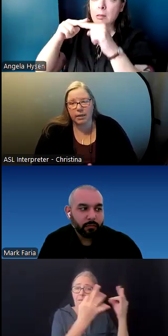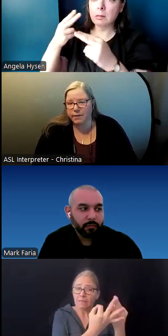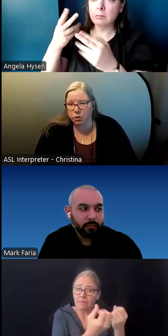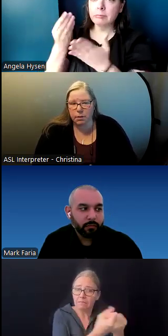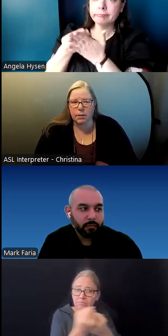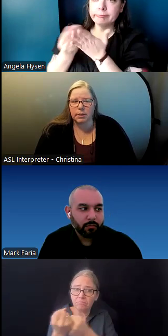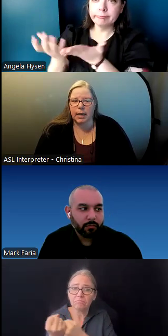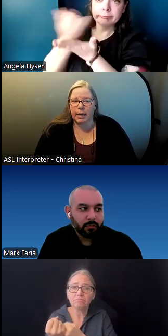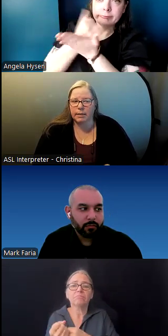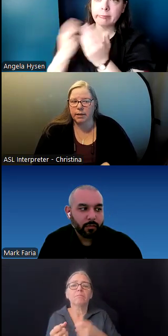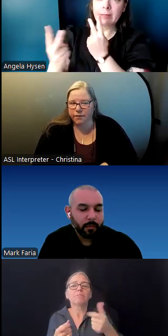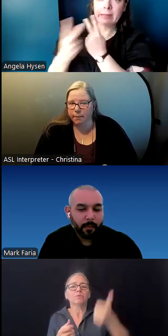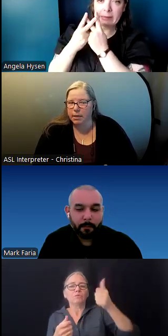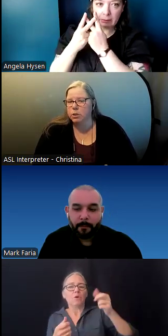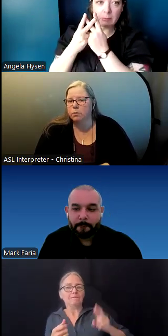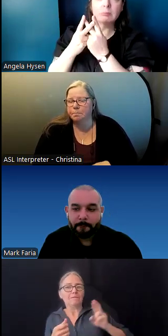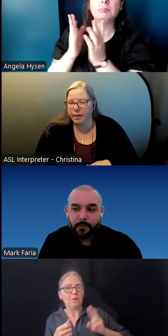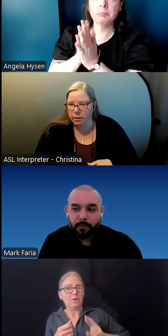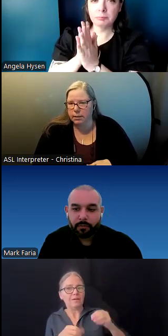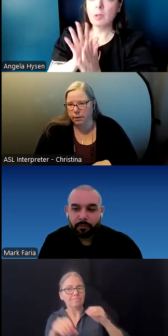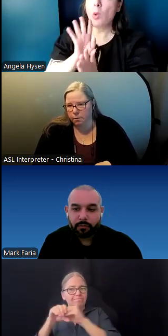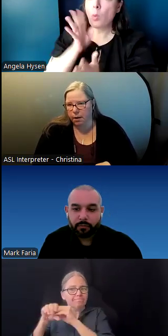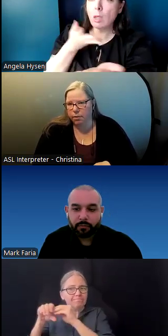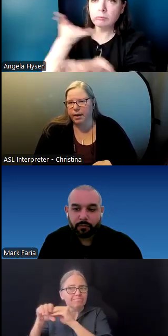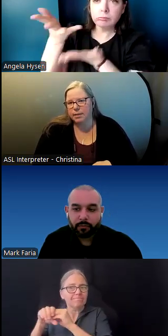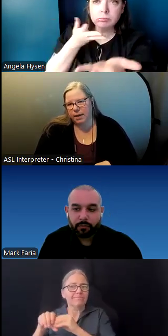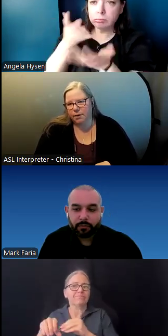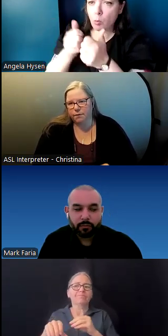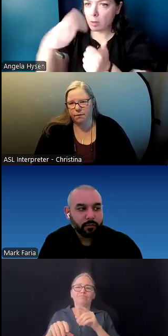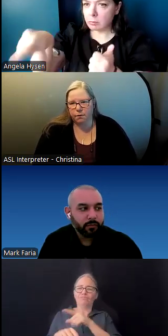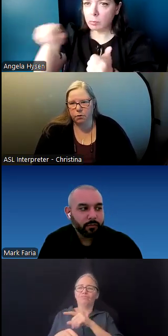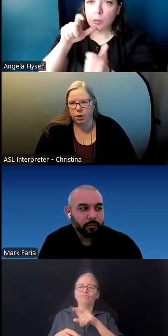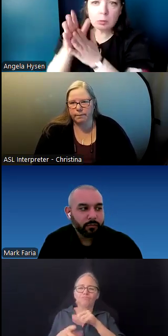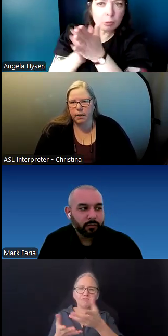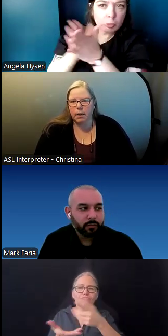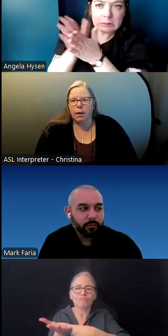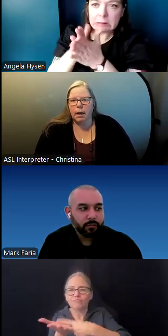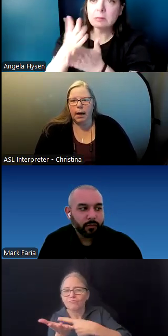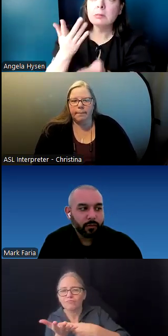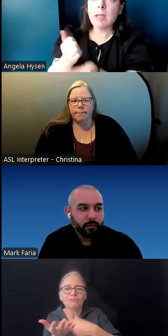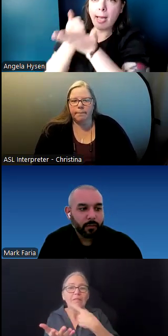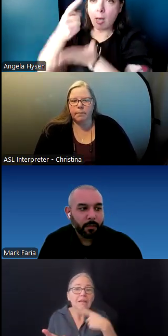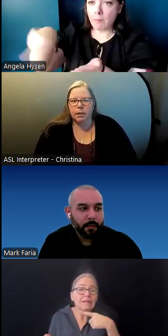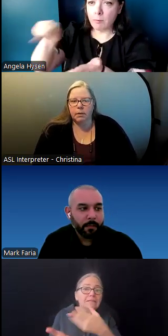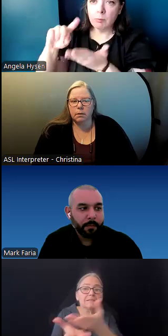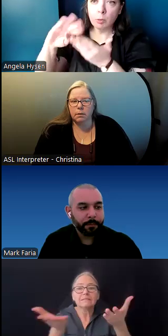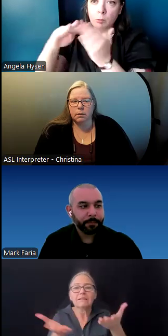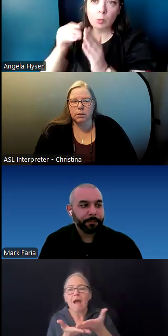all individuals and their families to build their wealth and save it for the future.